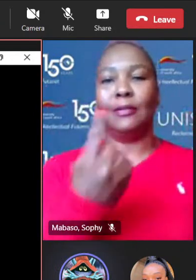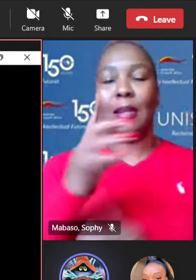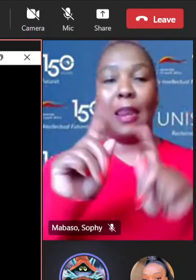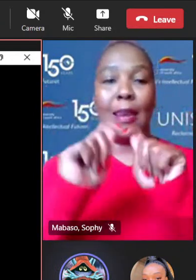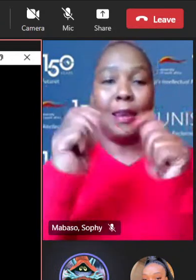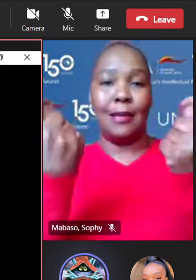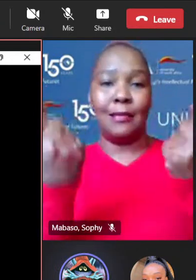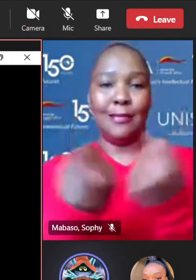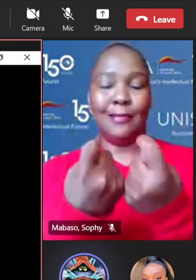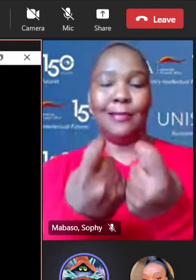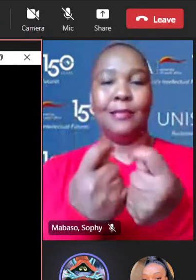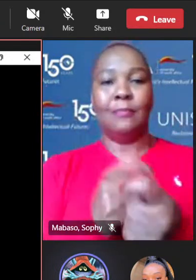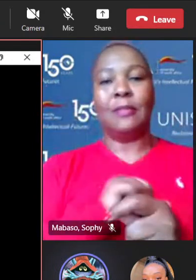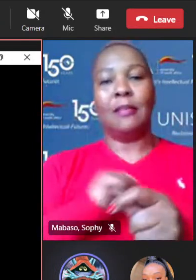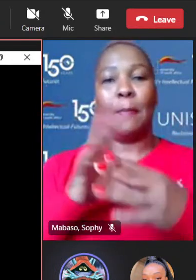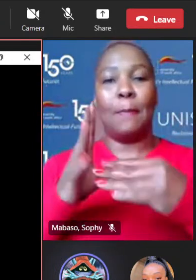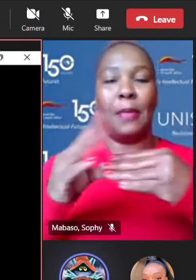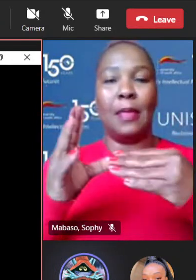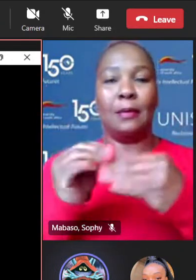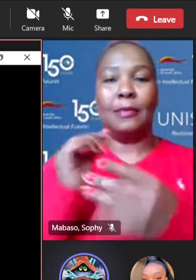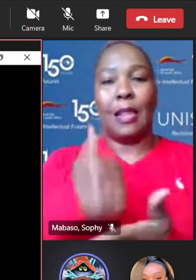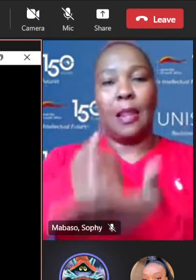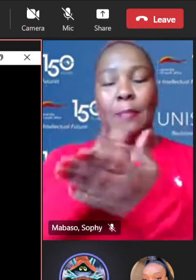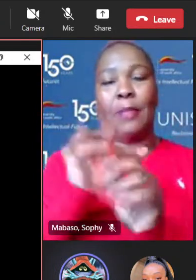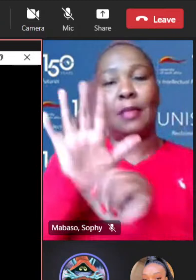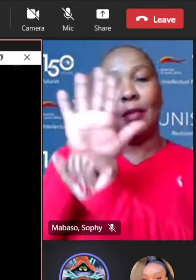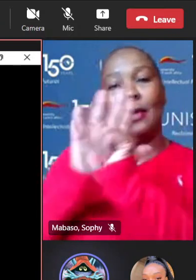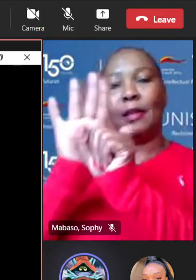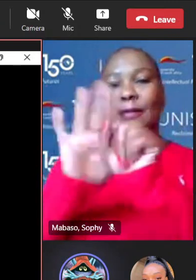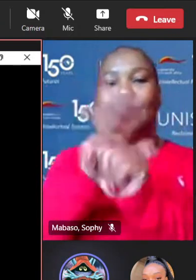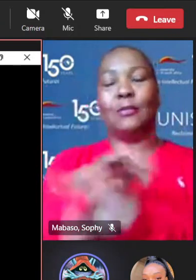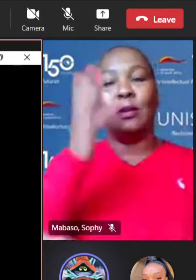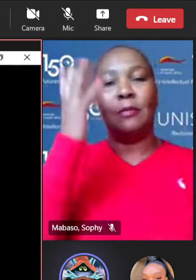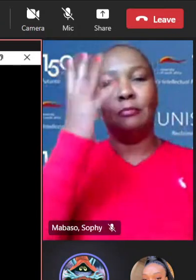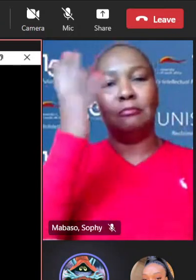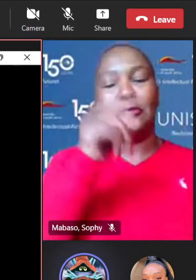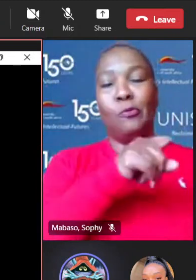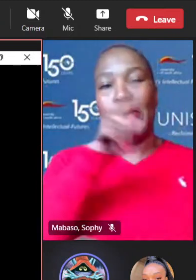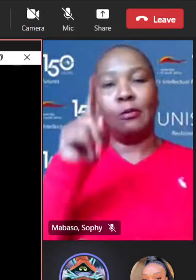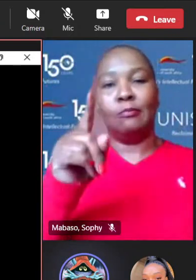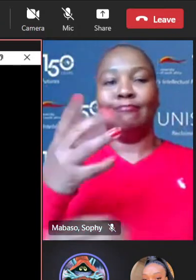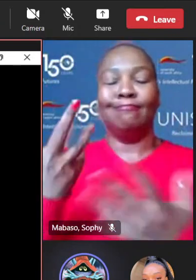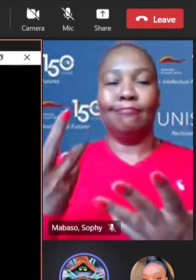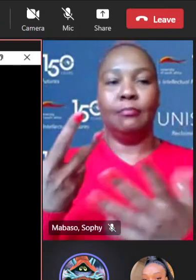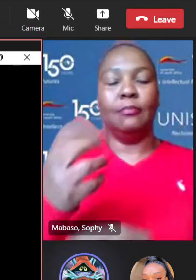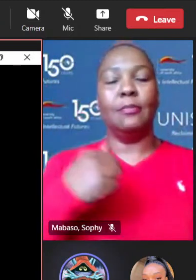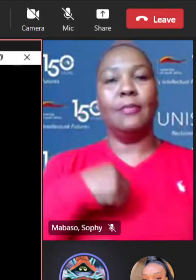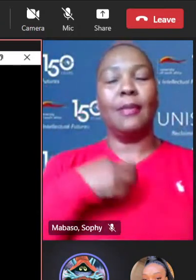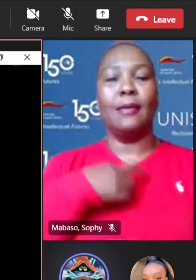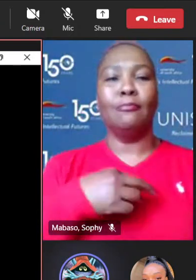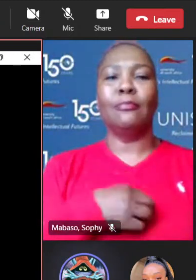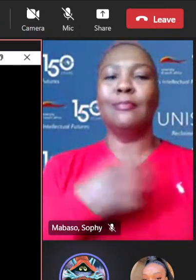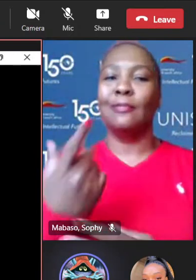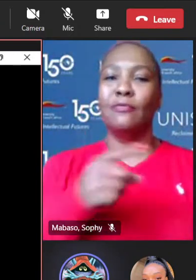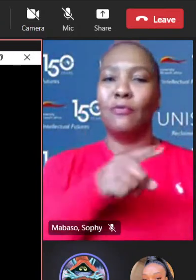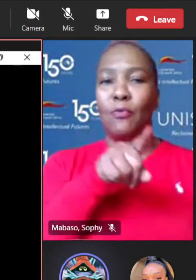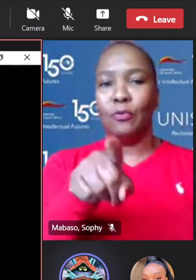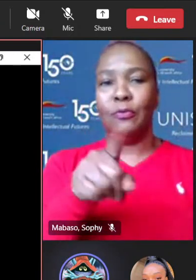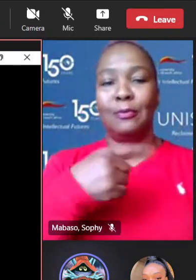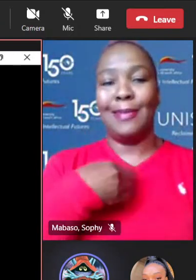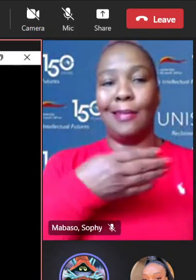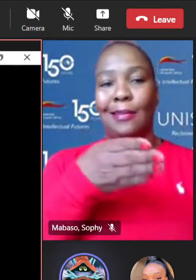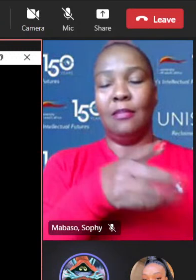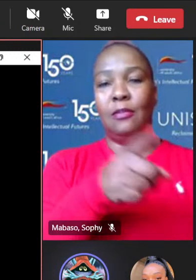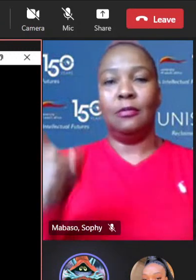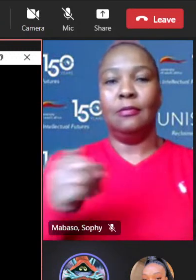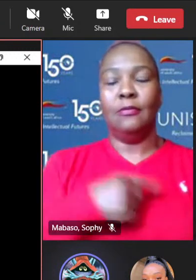of colleagues that are helping in the background and also will be presenting to you. So we are really here for you guys. So as we go